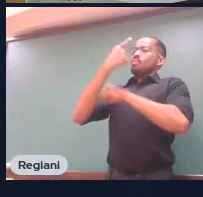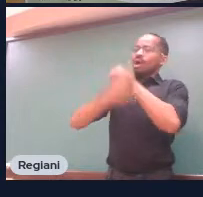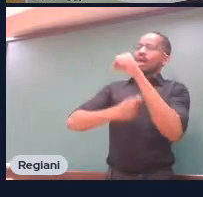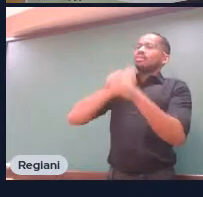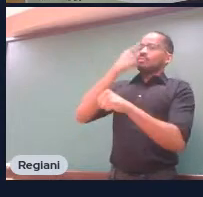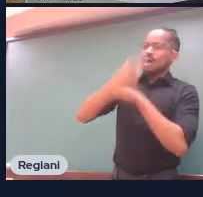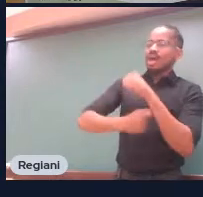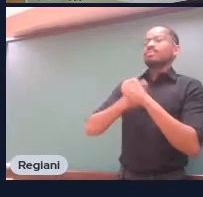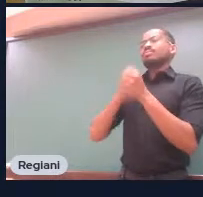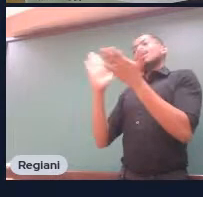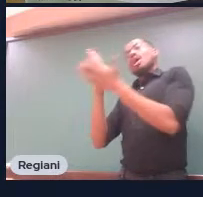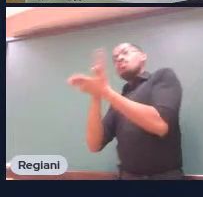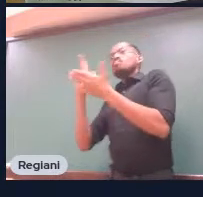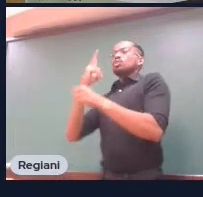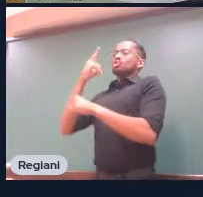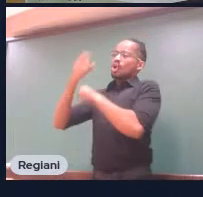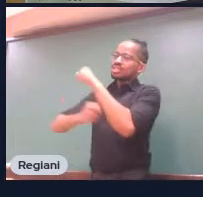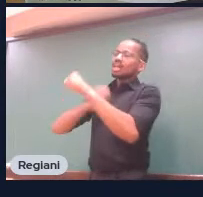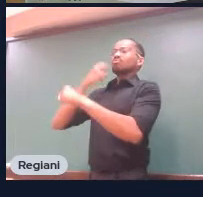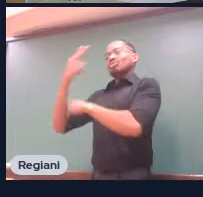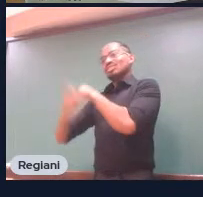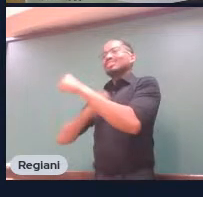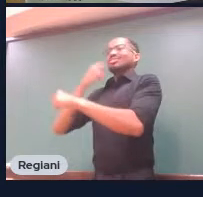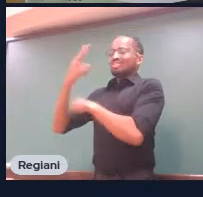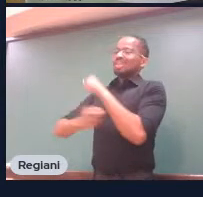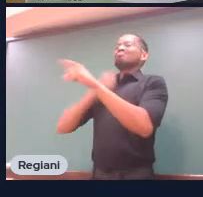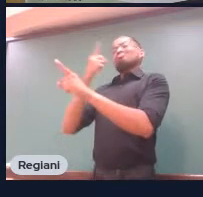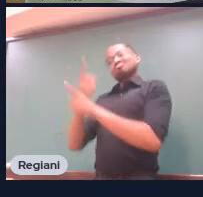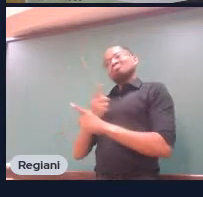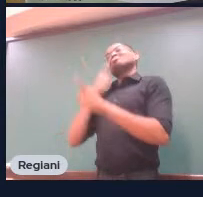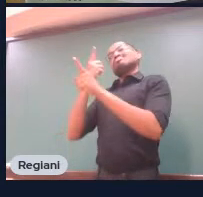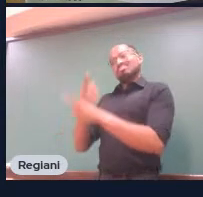and they try to do them in the off years of one